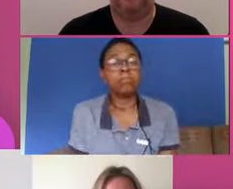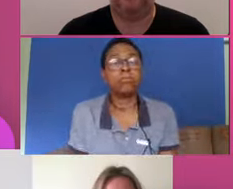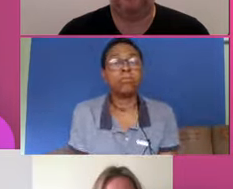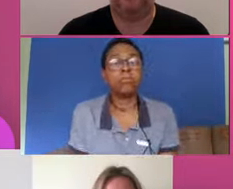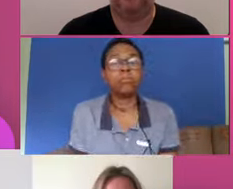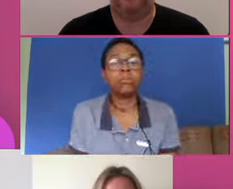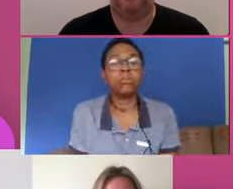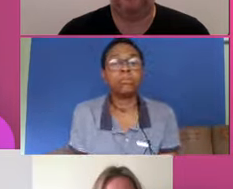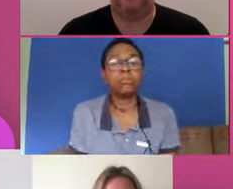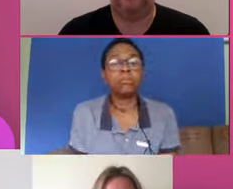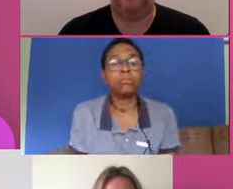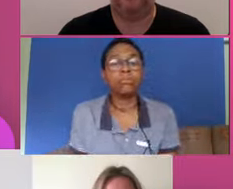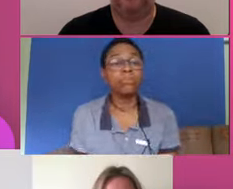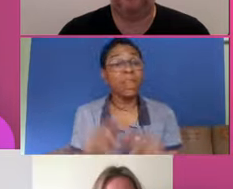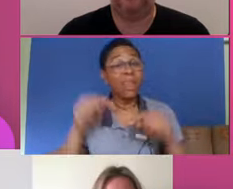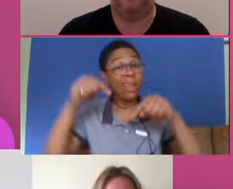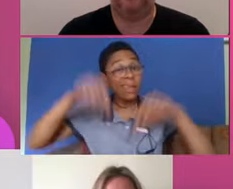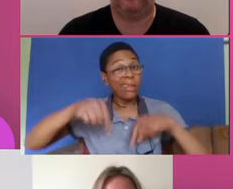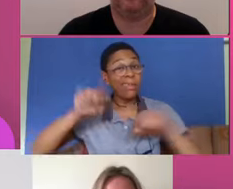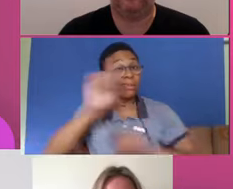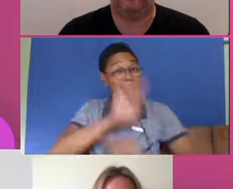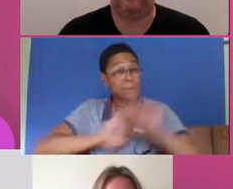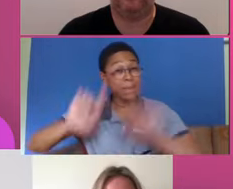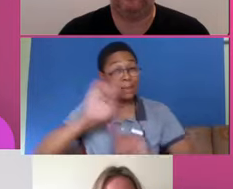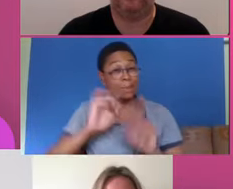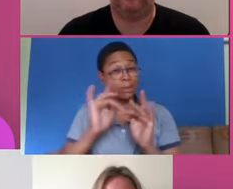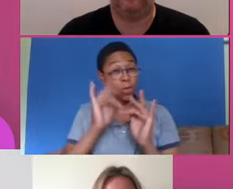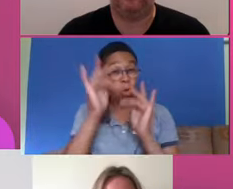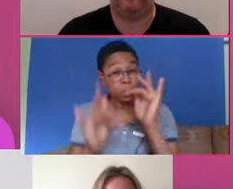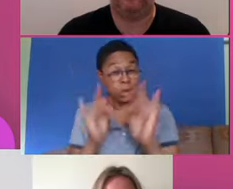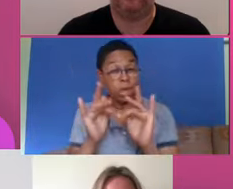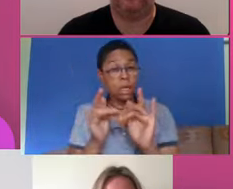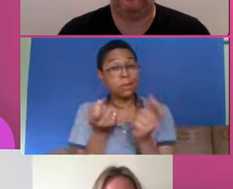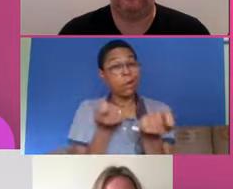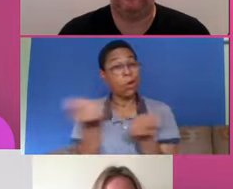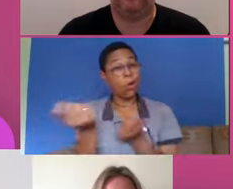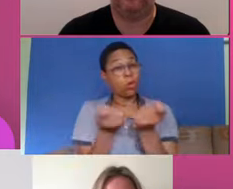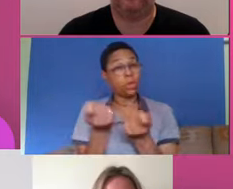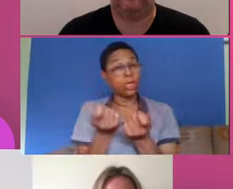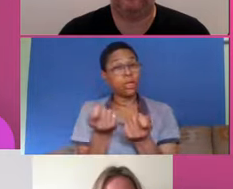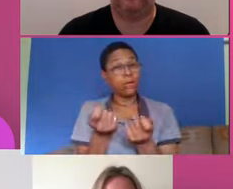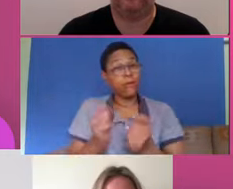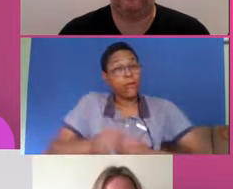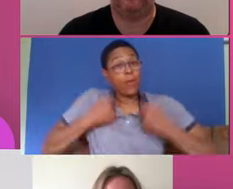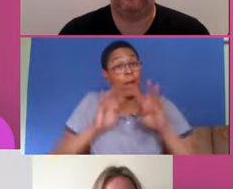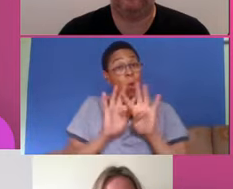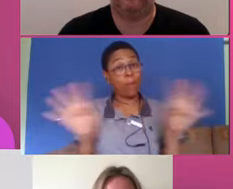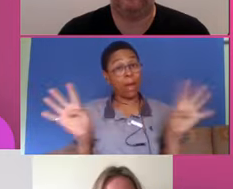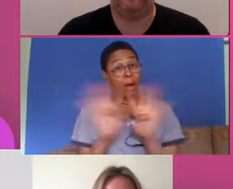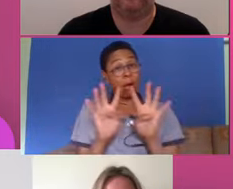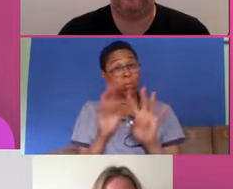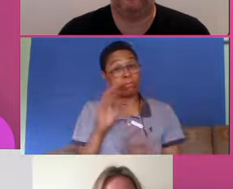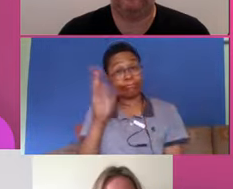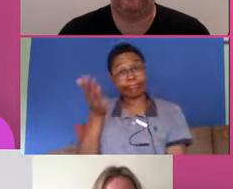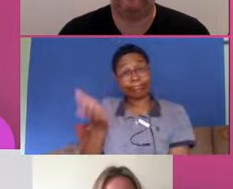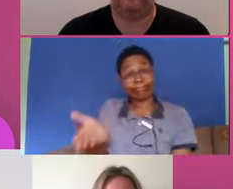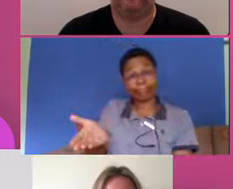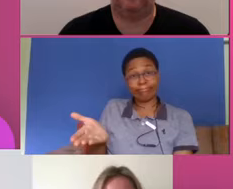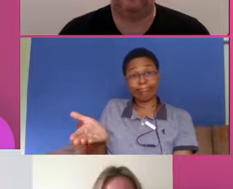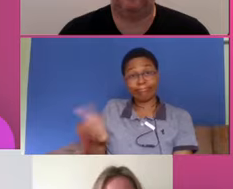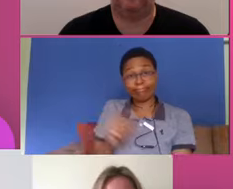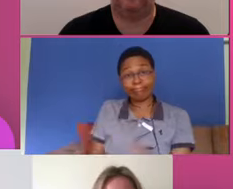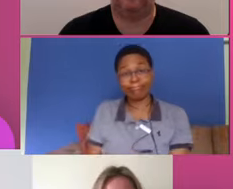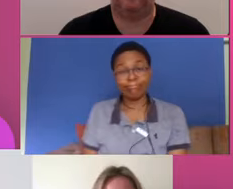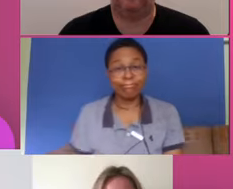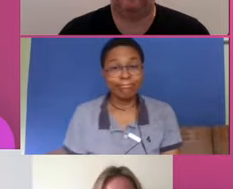These webinars are hosted by our Dance Medicine and Science expert panel. This group of people advises all of our work